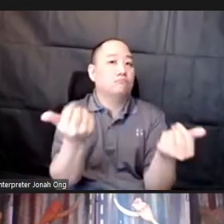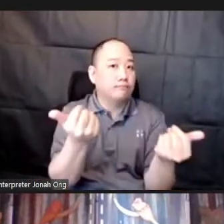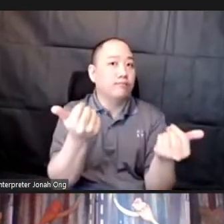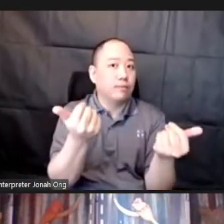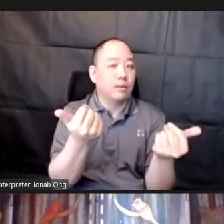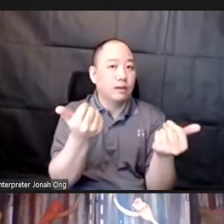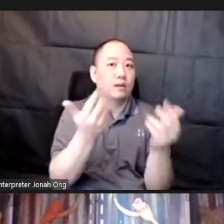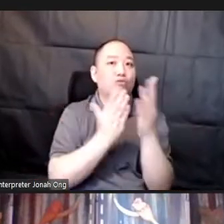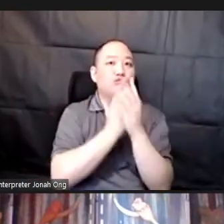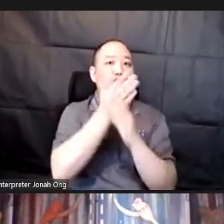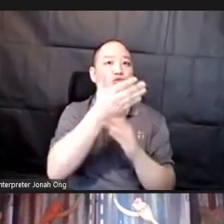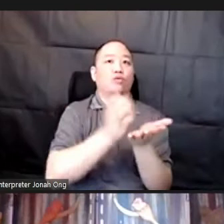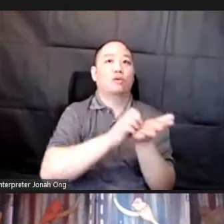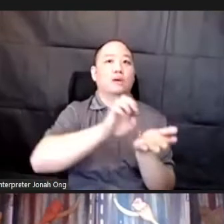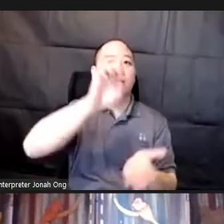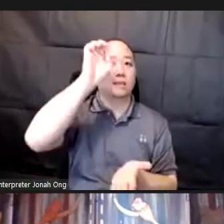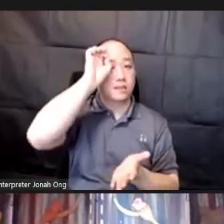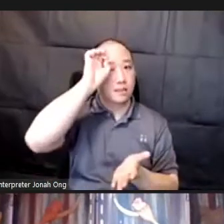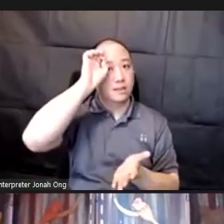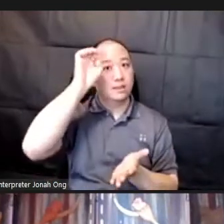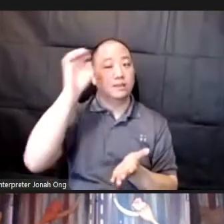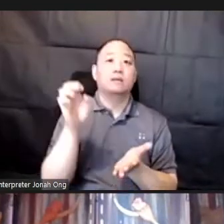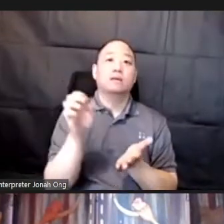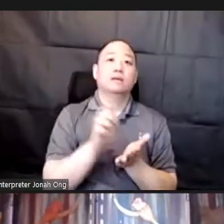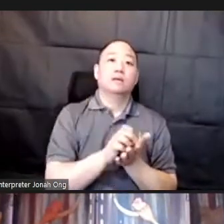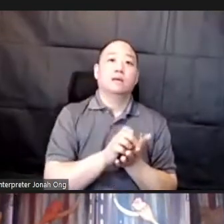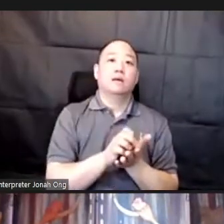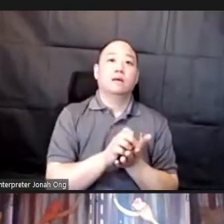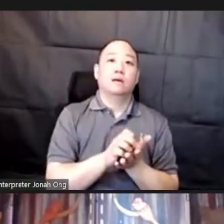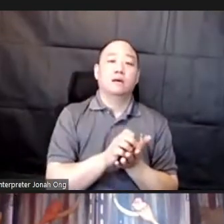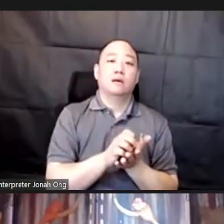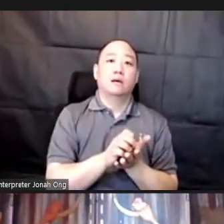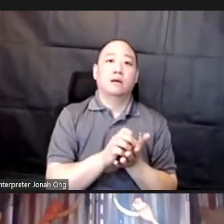as well, so definitely want to let Cheryl chime in if she wants to, but